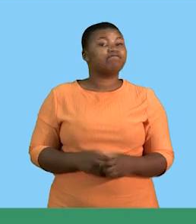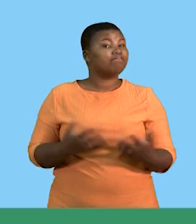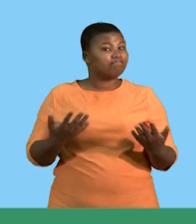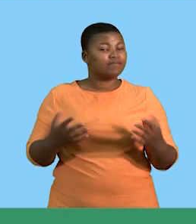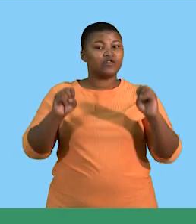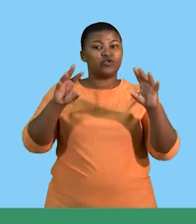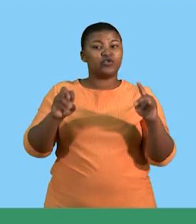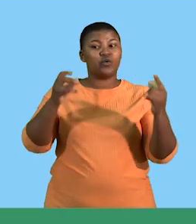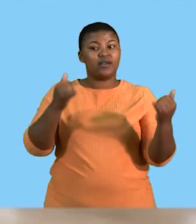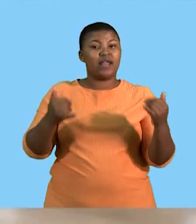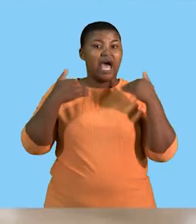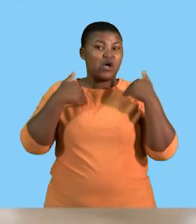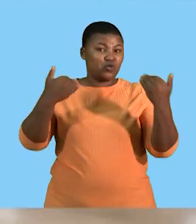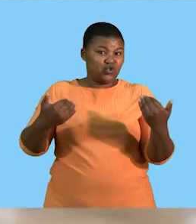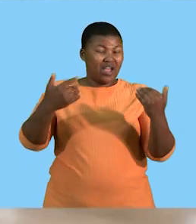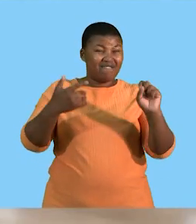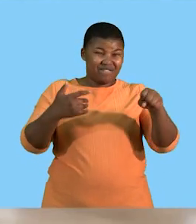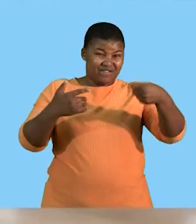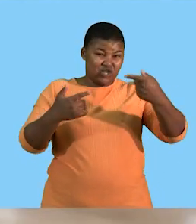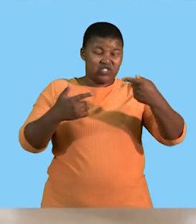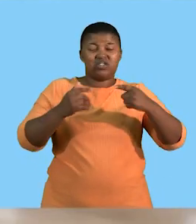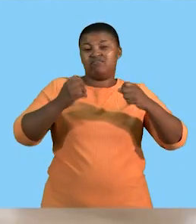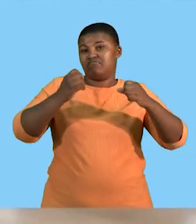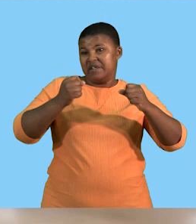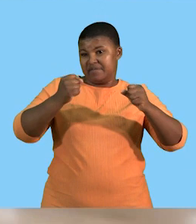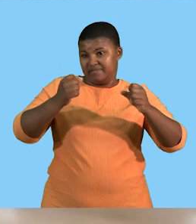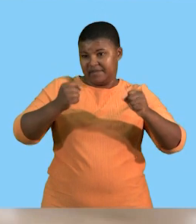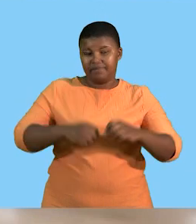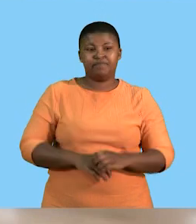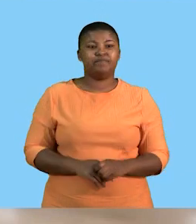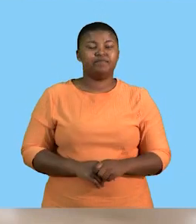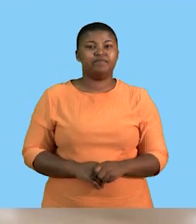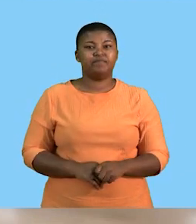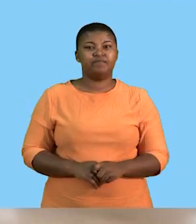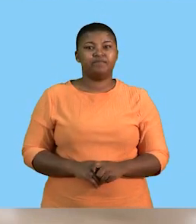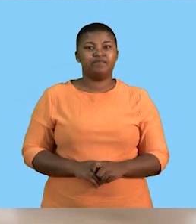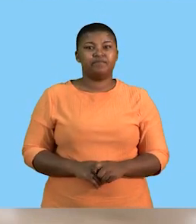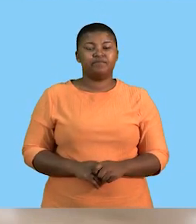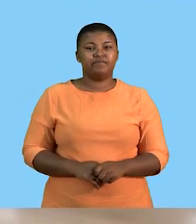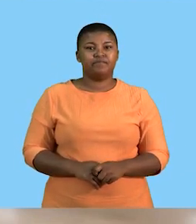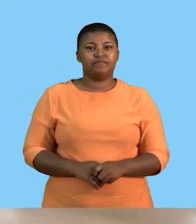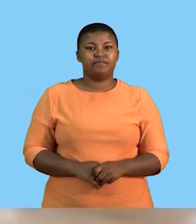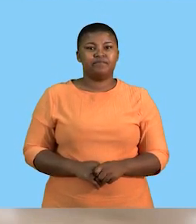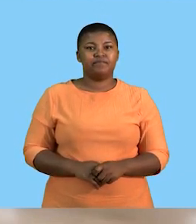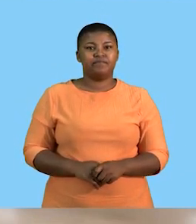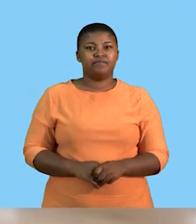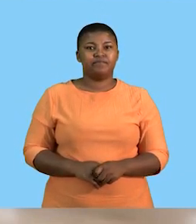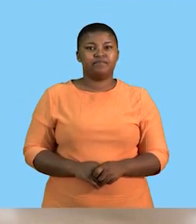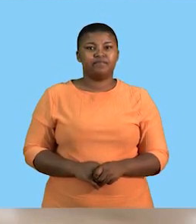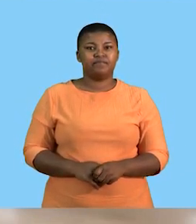product. So let's go and start with our first component, and this is then our